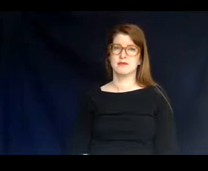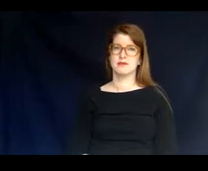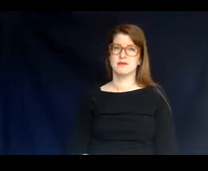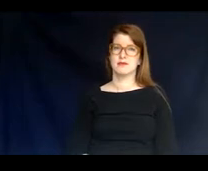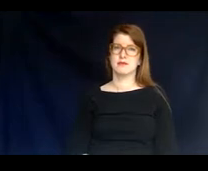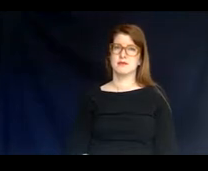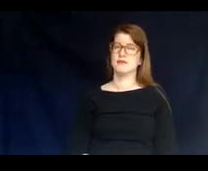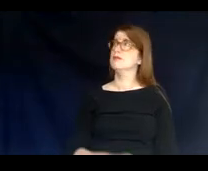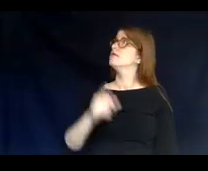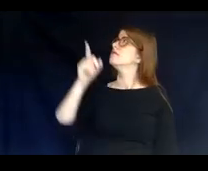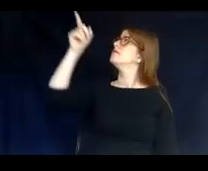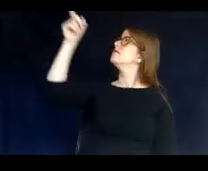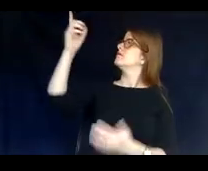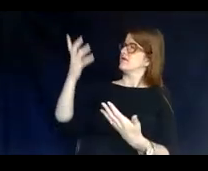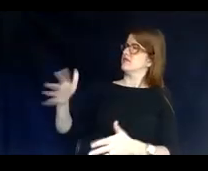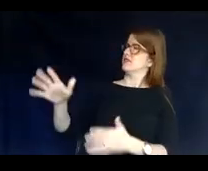You go